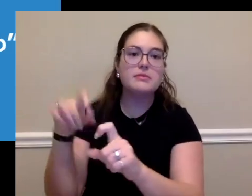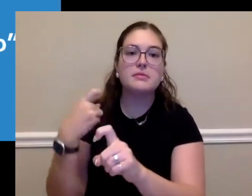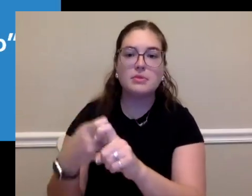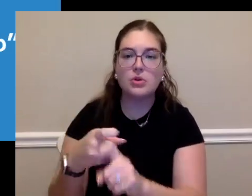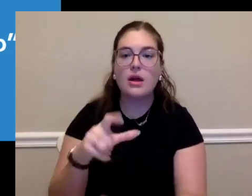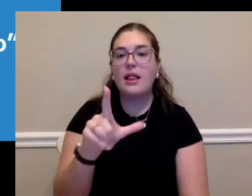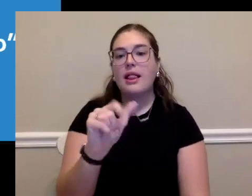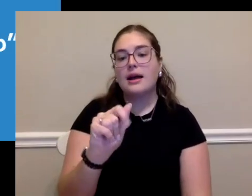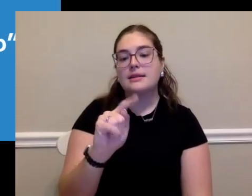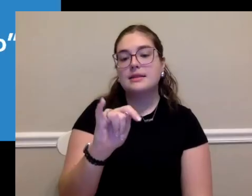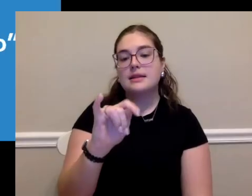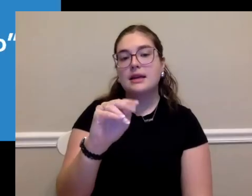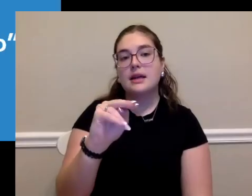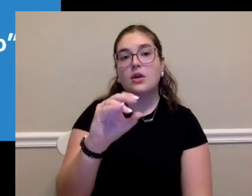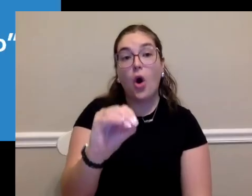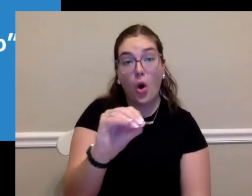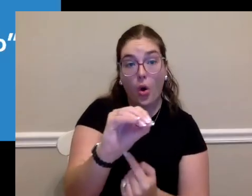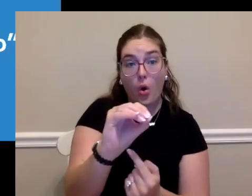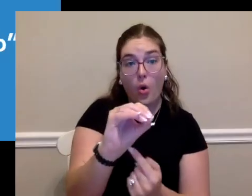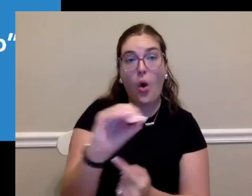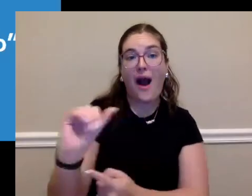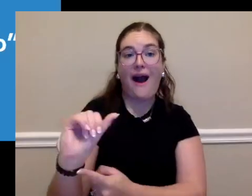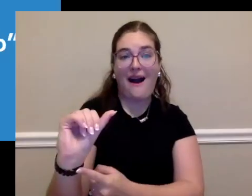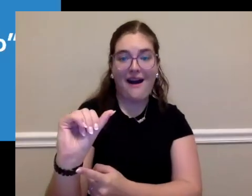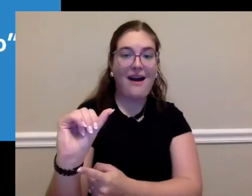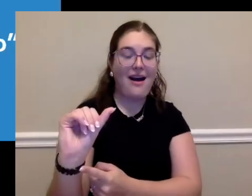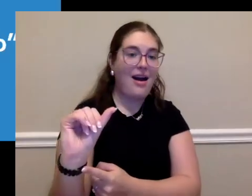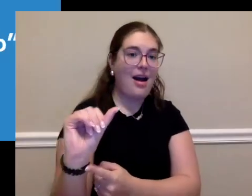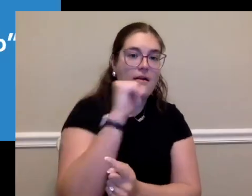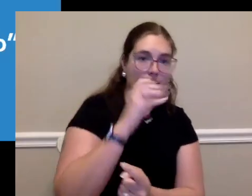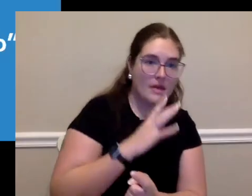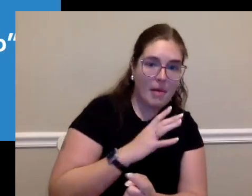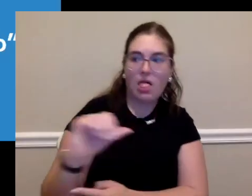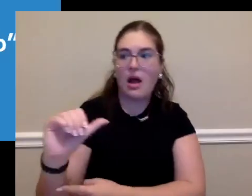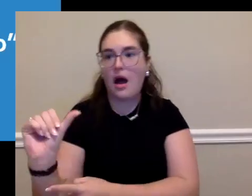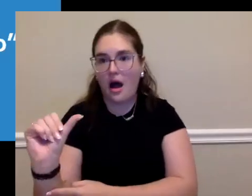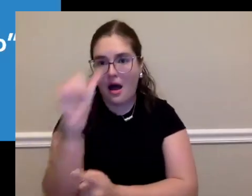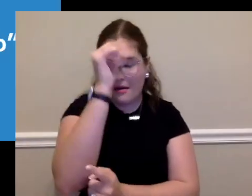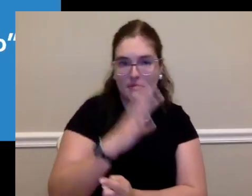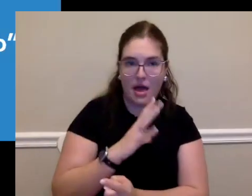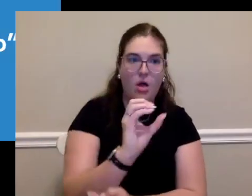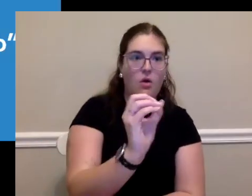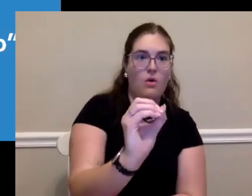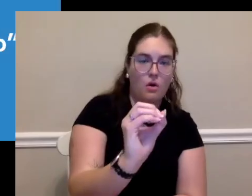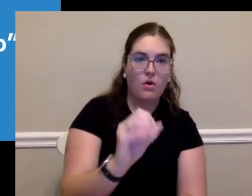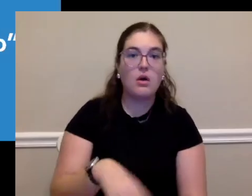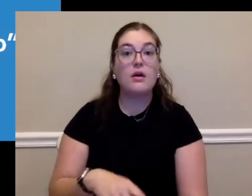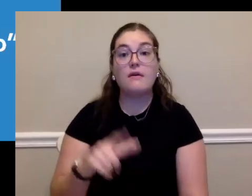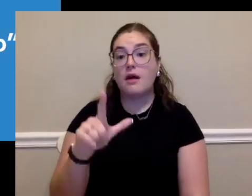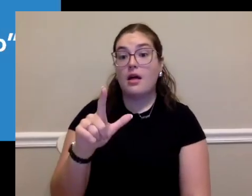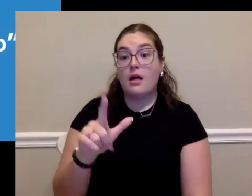or Latina if it were a male Latino, if it were a female Latina. And so somebody who considers themselves Latino